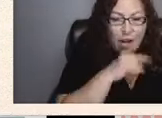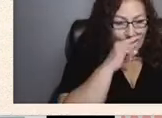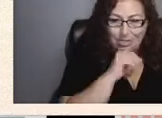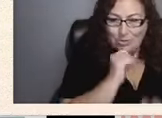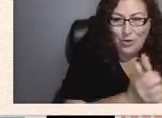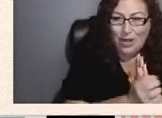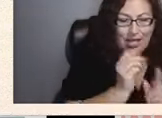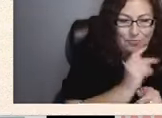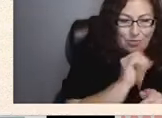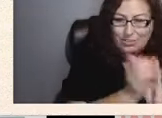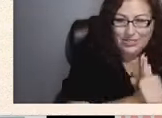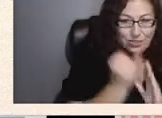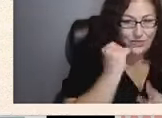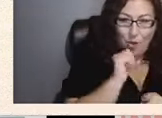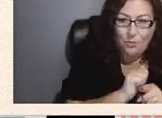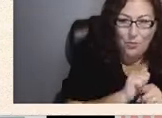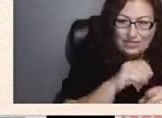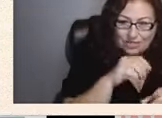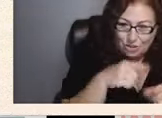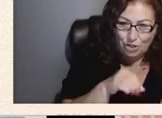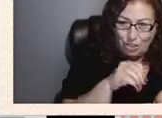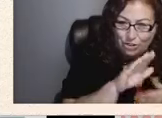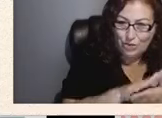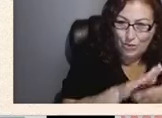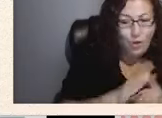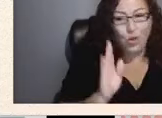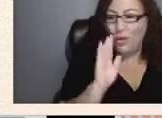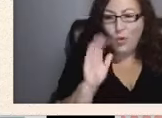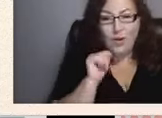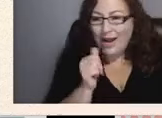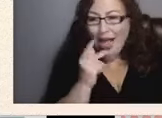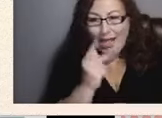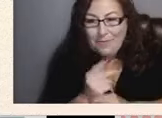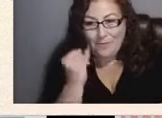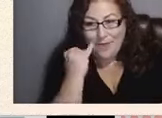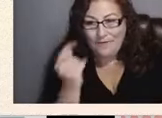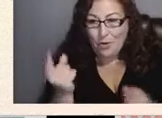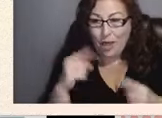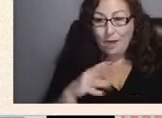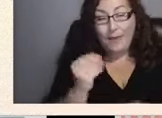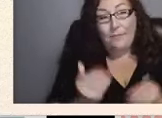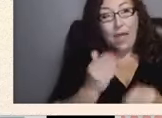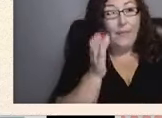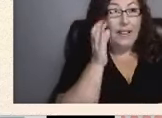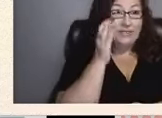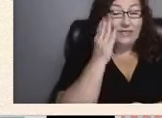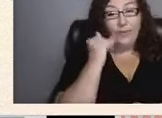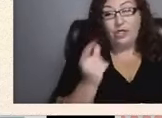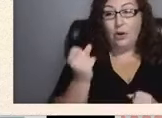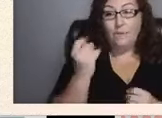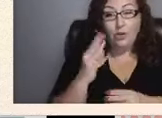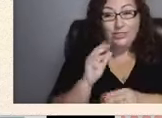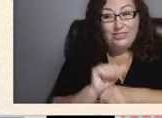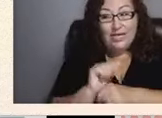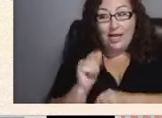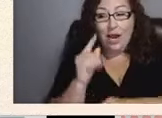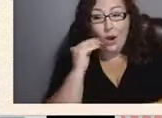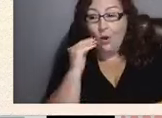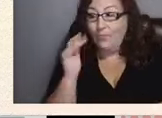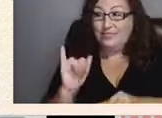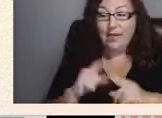don't practice them when they're in school. And you're not going to hold them if you come and you maybe listen because you're multitasking at home at the same